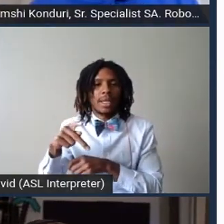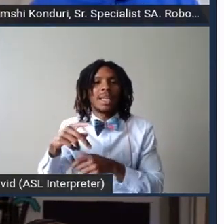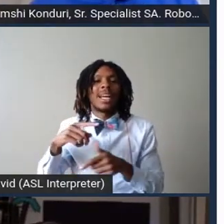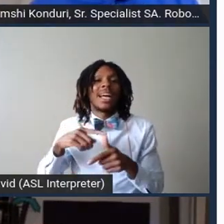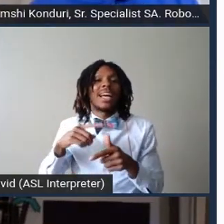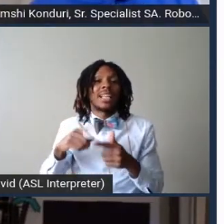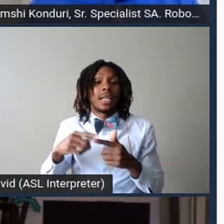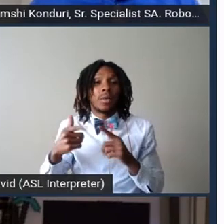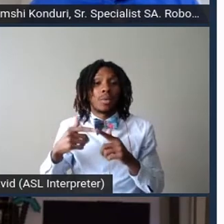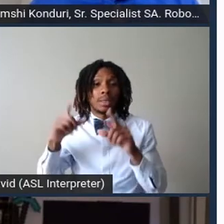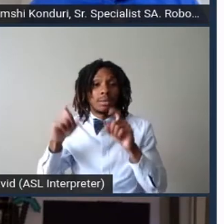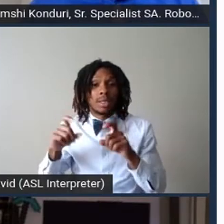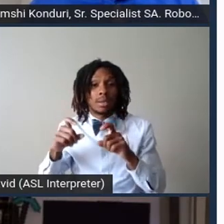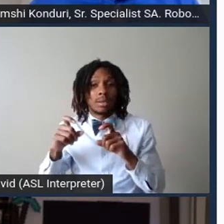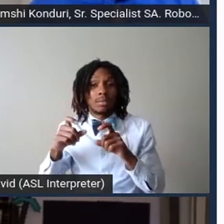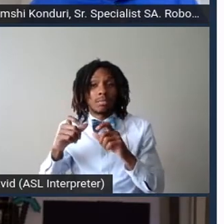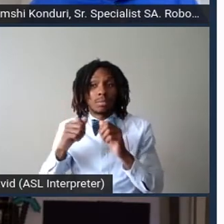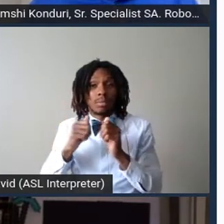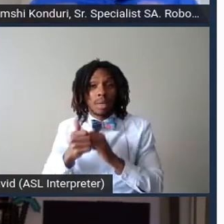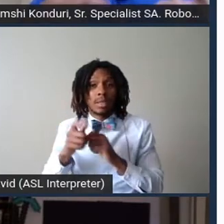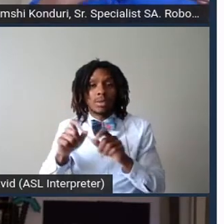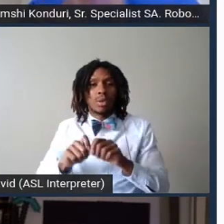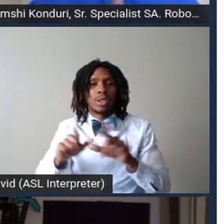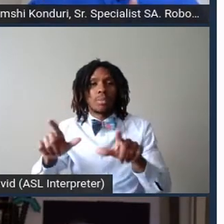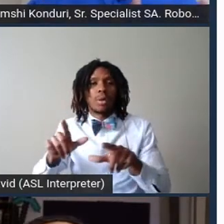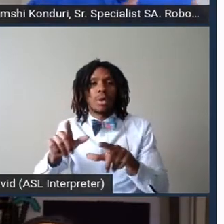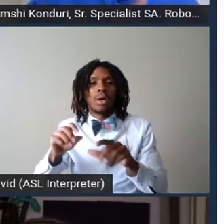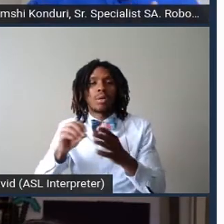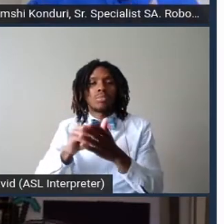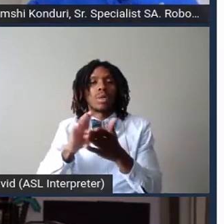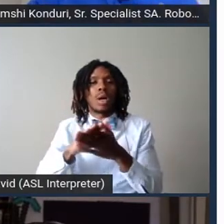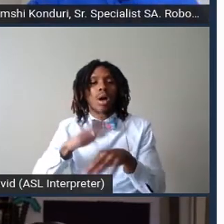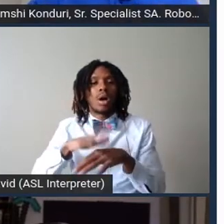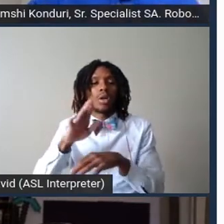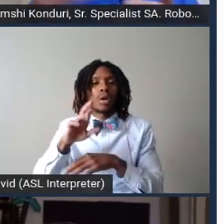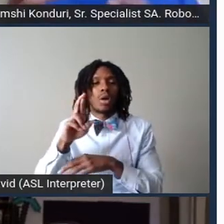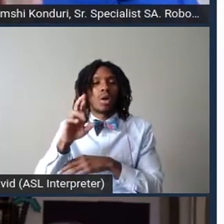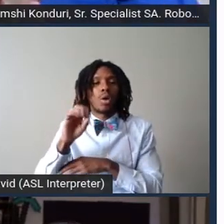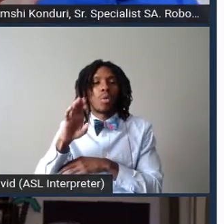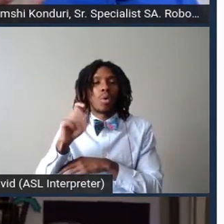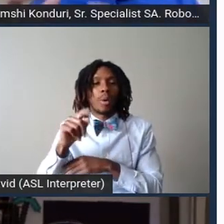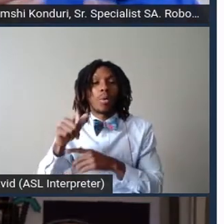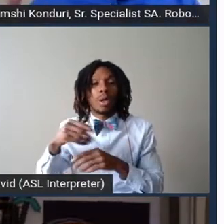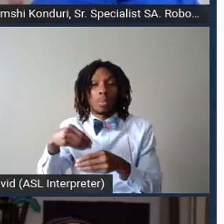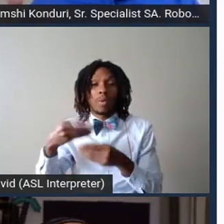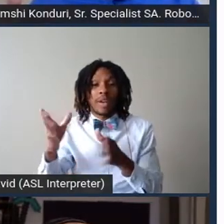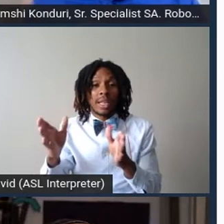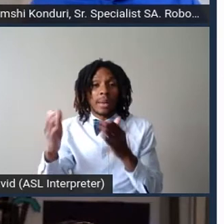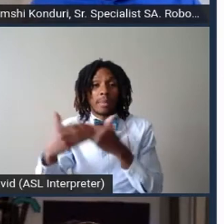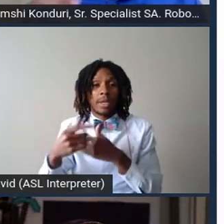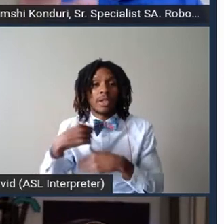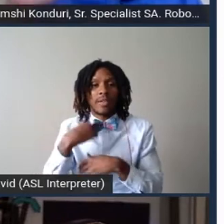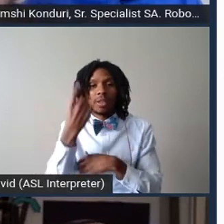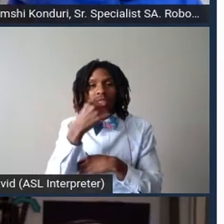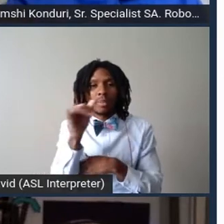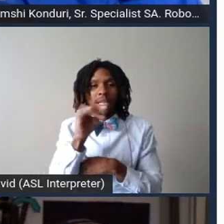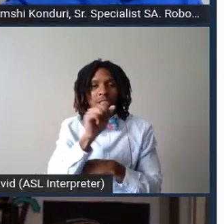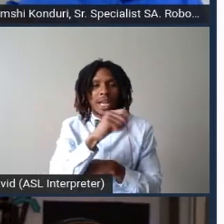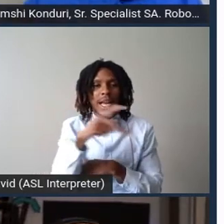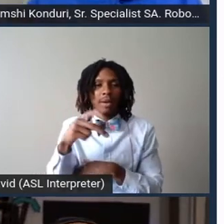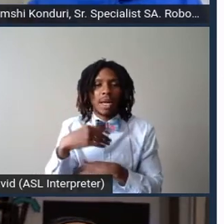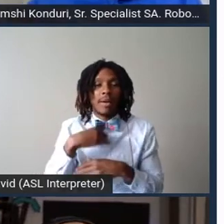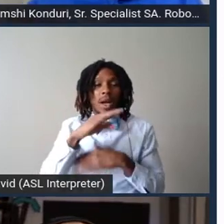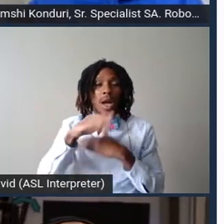once the tests are passed, is going to be deployed onto your robot. Once you provide this package, you then have a simulation application, which is all